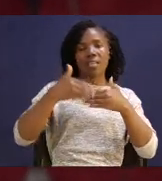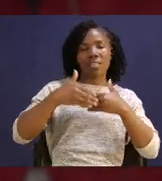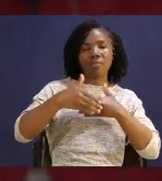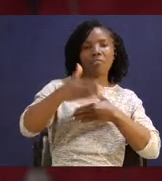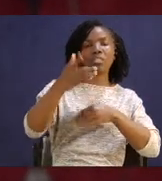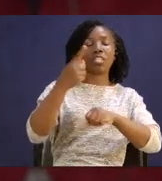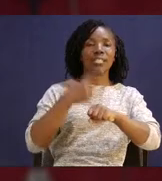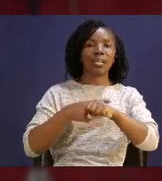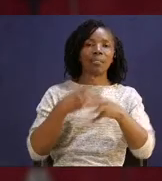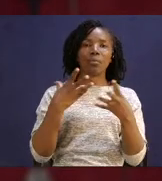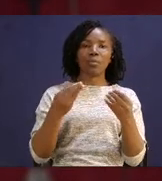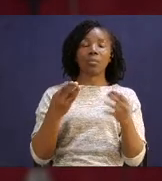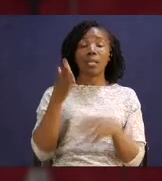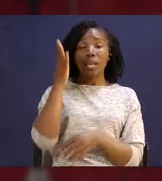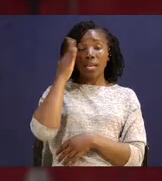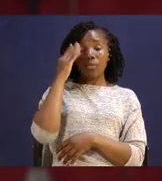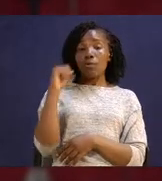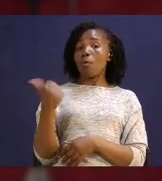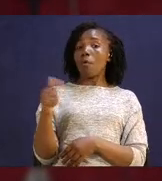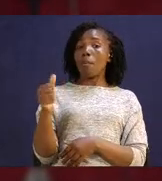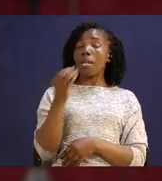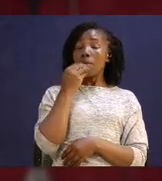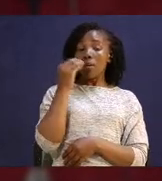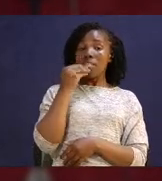And you know, we had not eaten from the time we came.